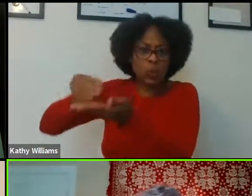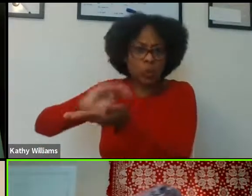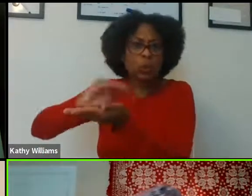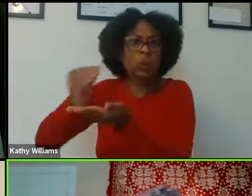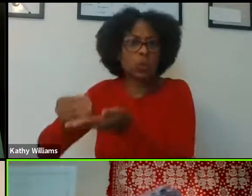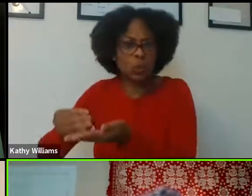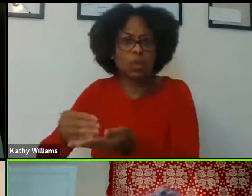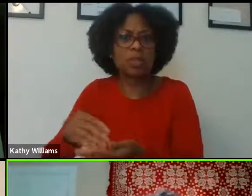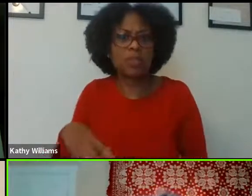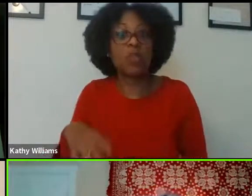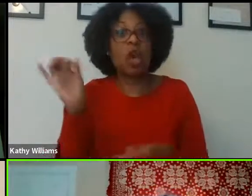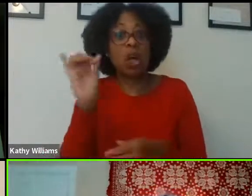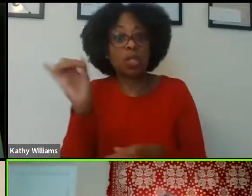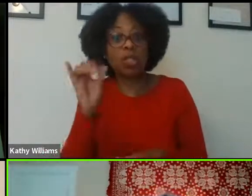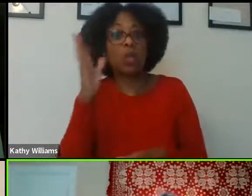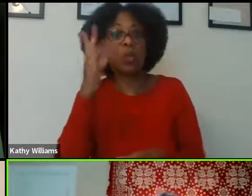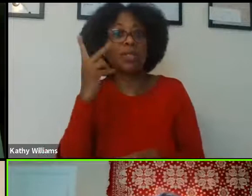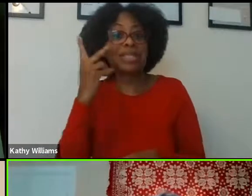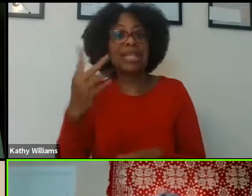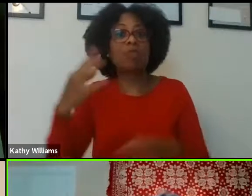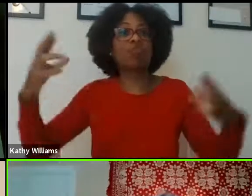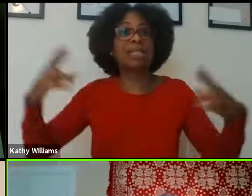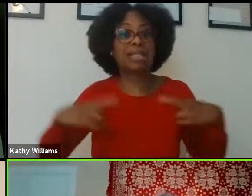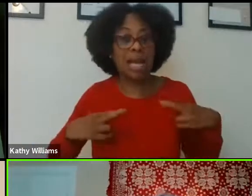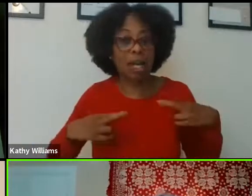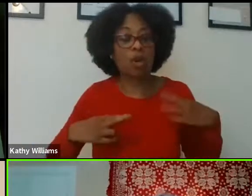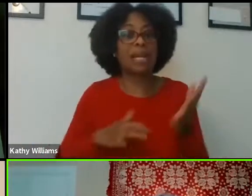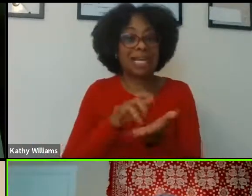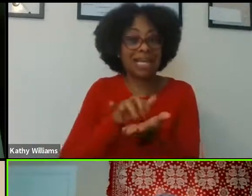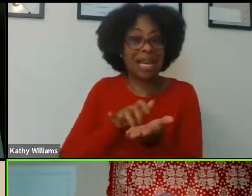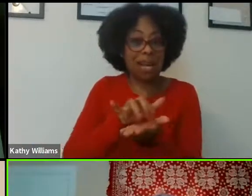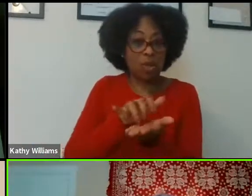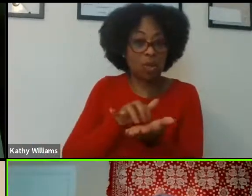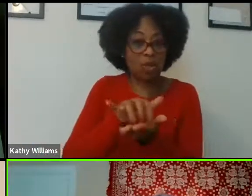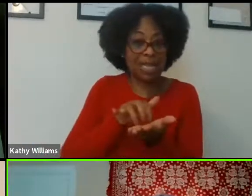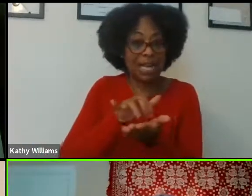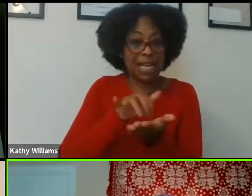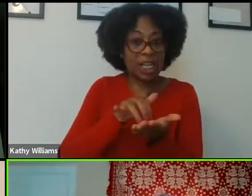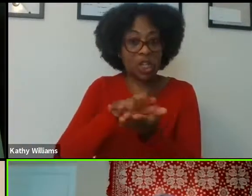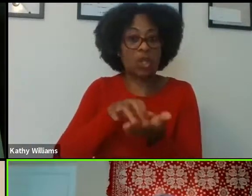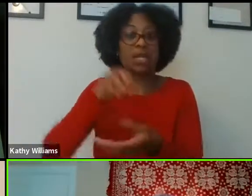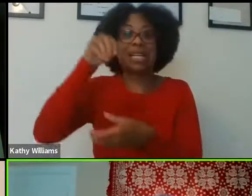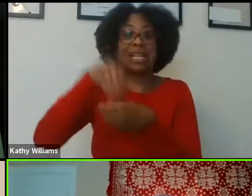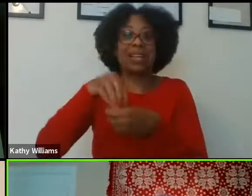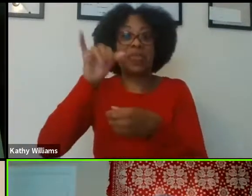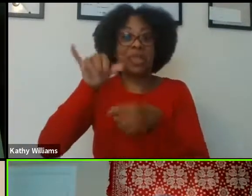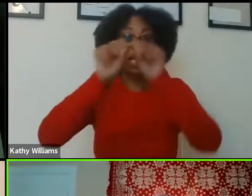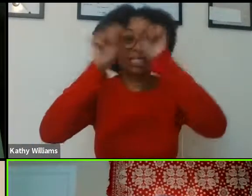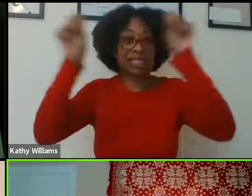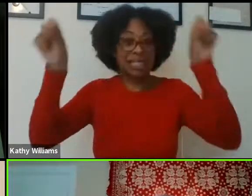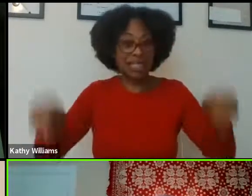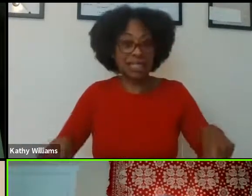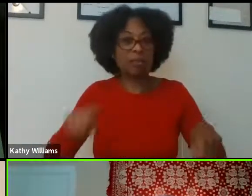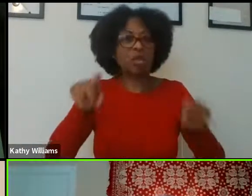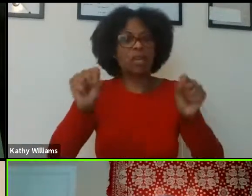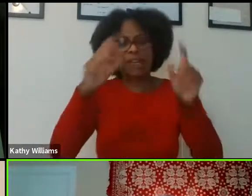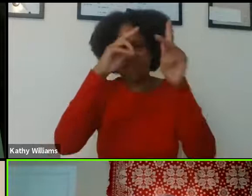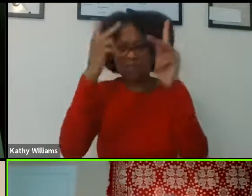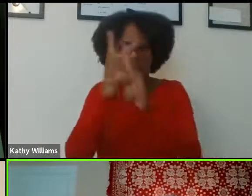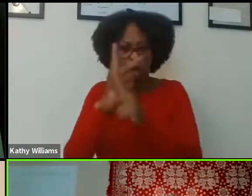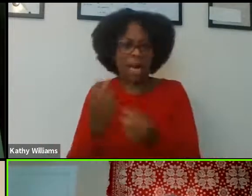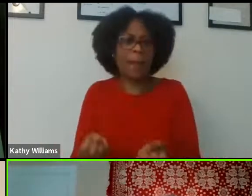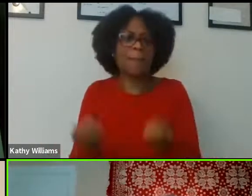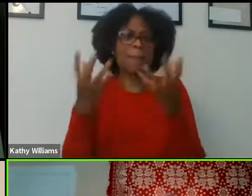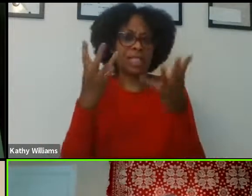retirement calculator embedded in that system, and it allows you to figure out what you might get. But